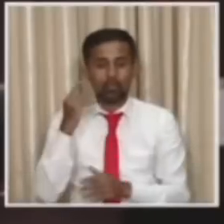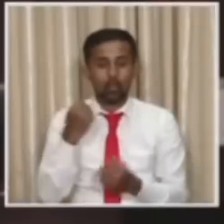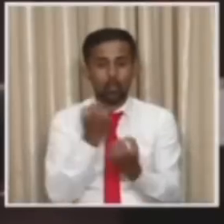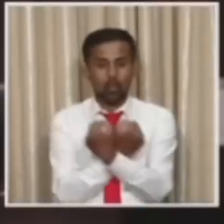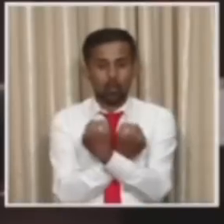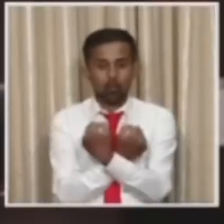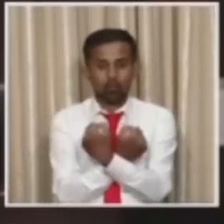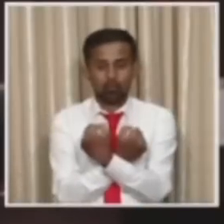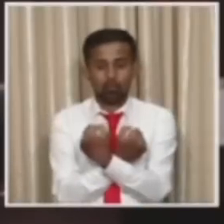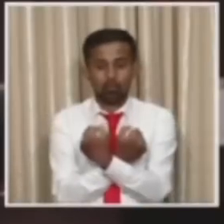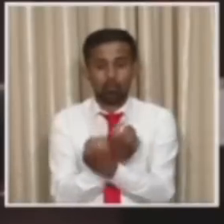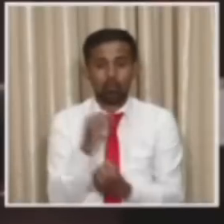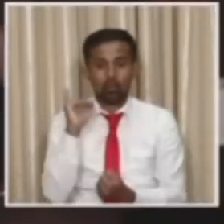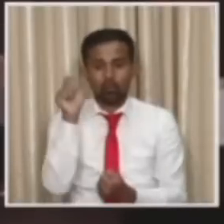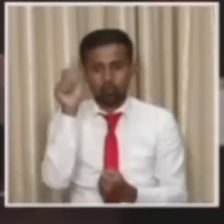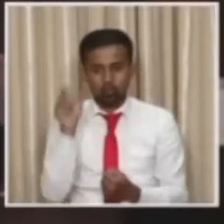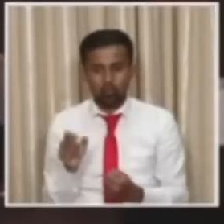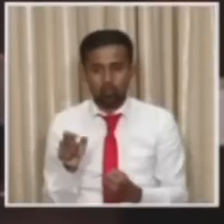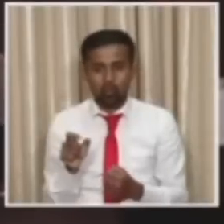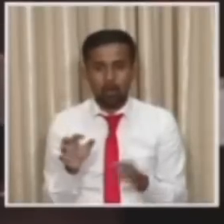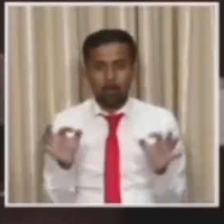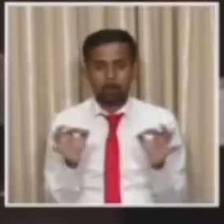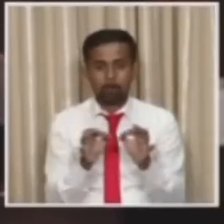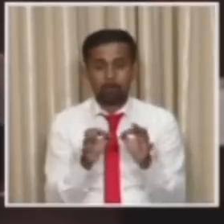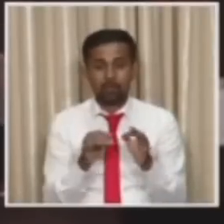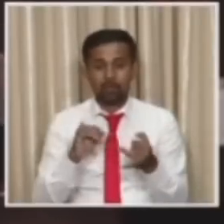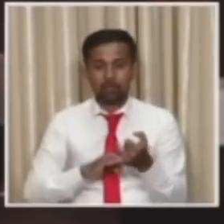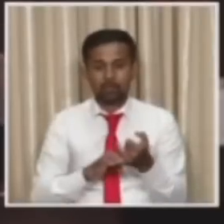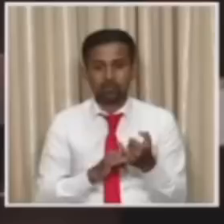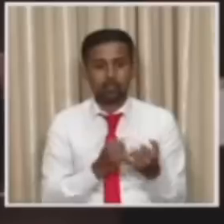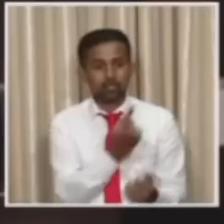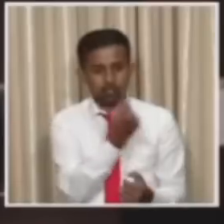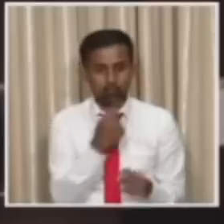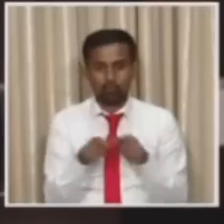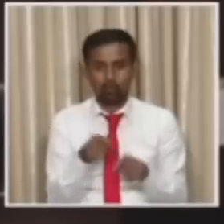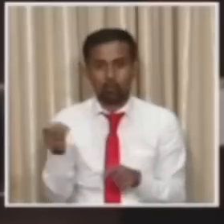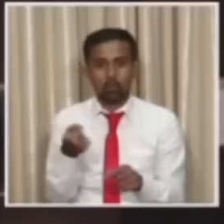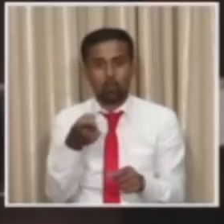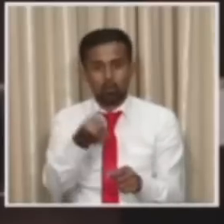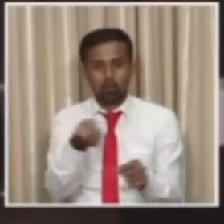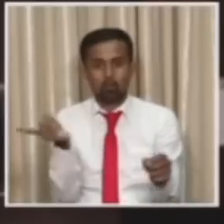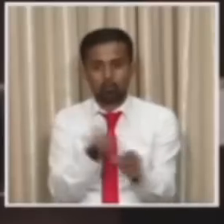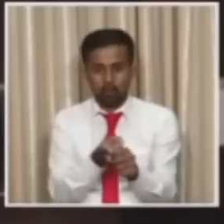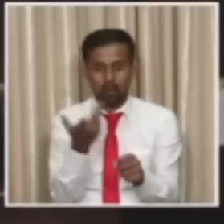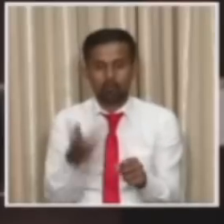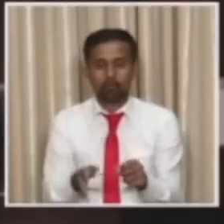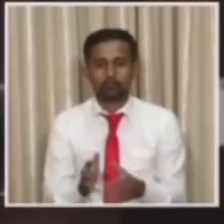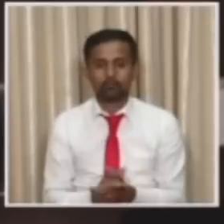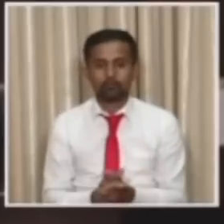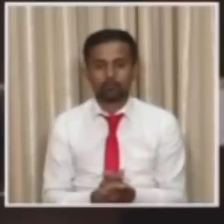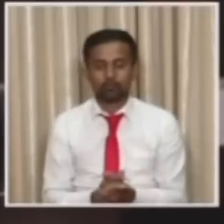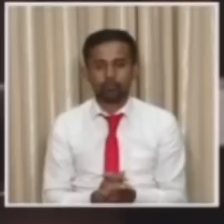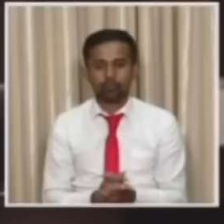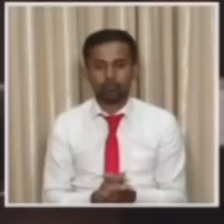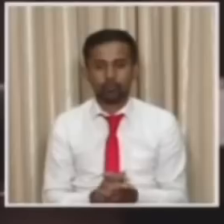carried out the killing on the instructions of Baddegana Sanjeeva, the Sri Lanka broadcast sheet stated. Now, let me also quote that who